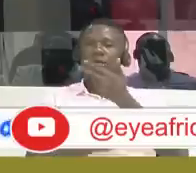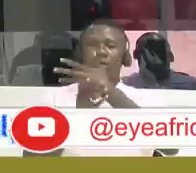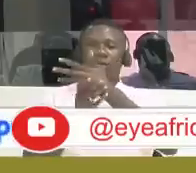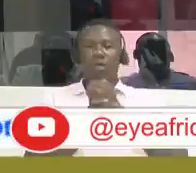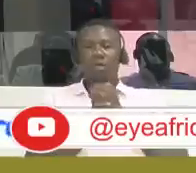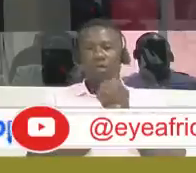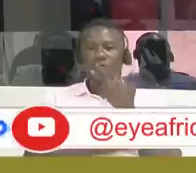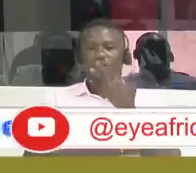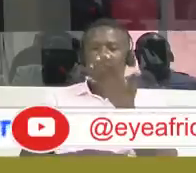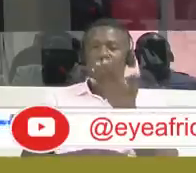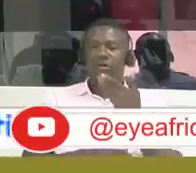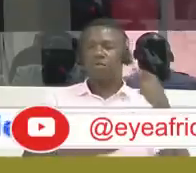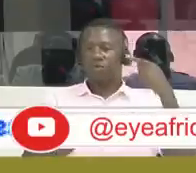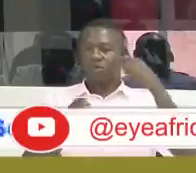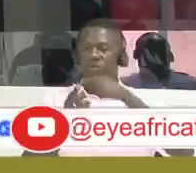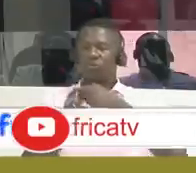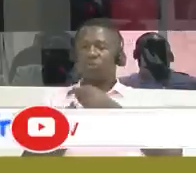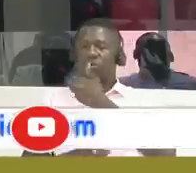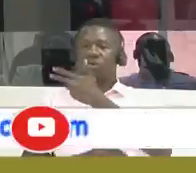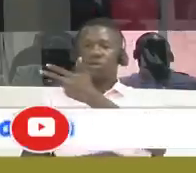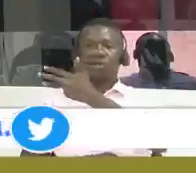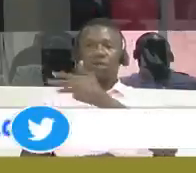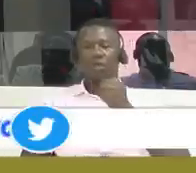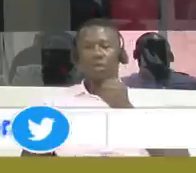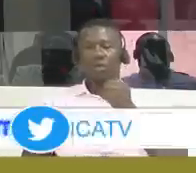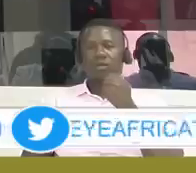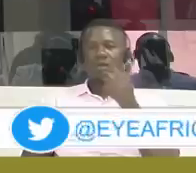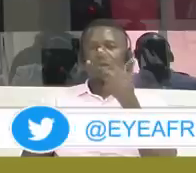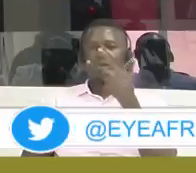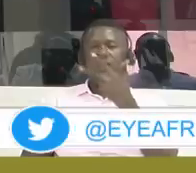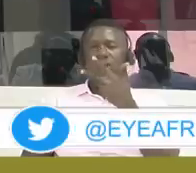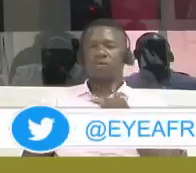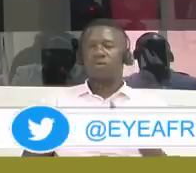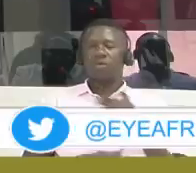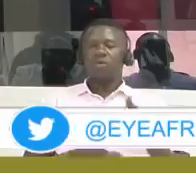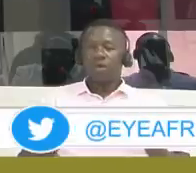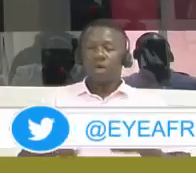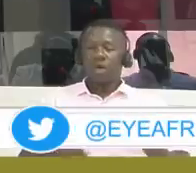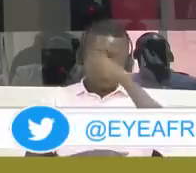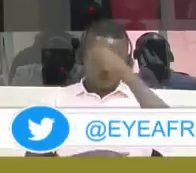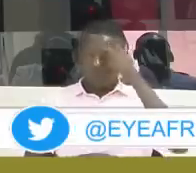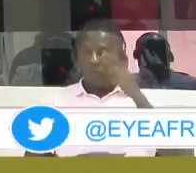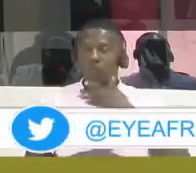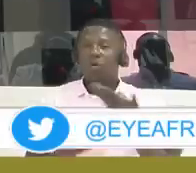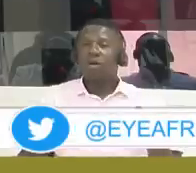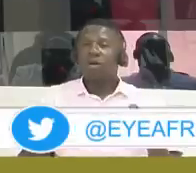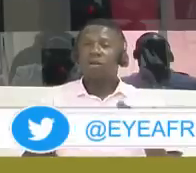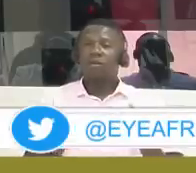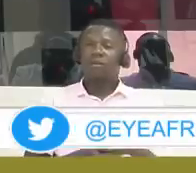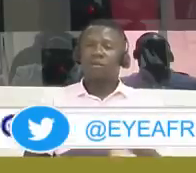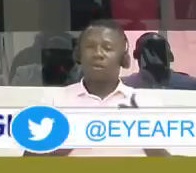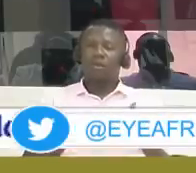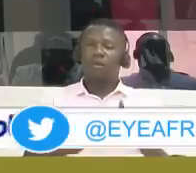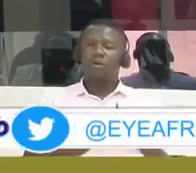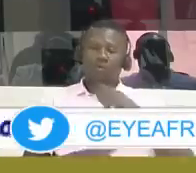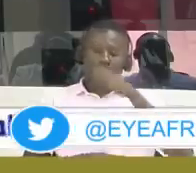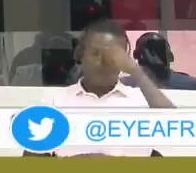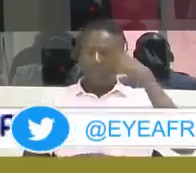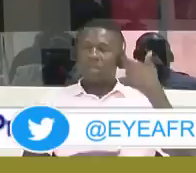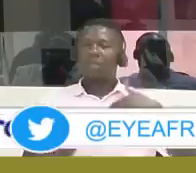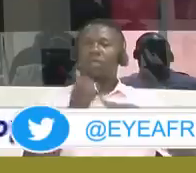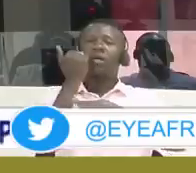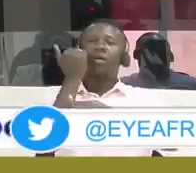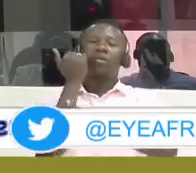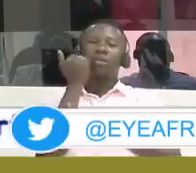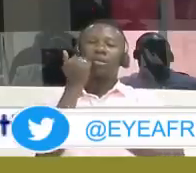1998. What is your current occupation? I'm currently working at Gamtel as an corporate account